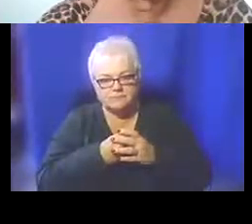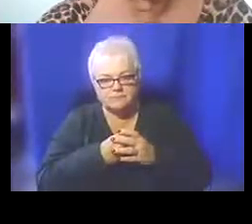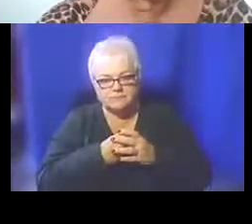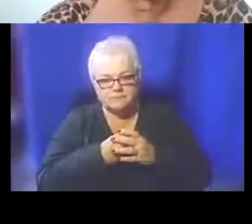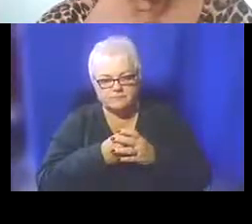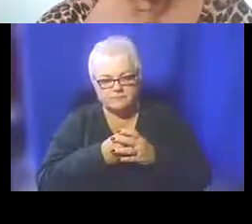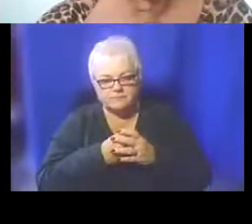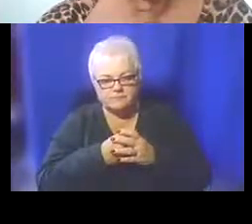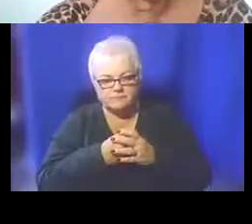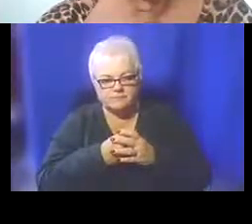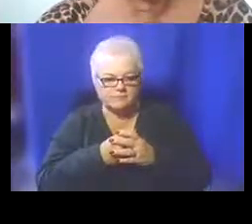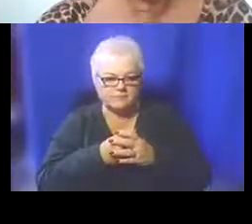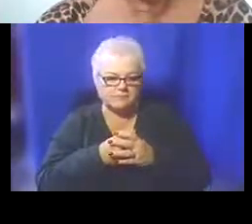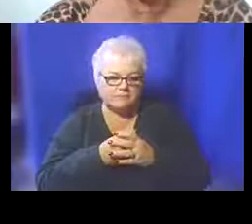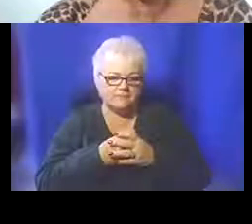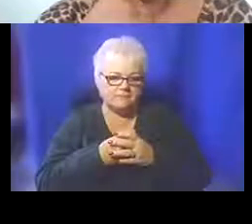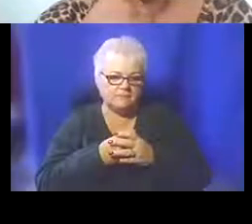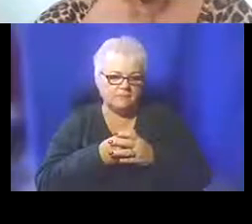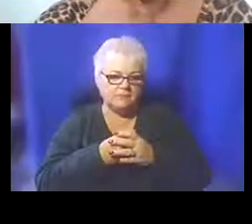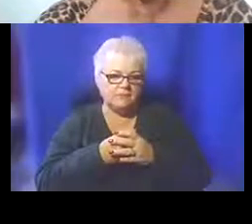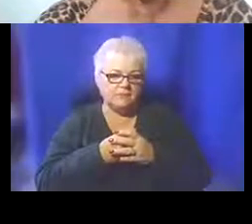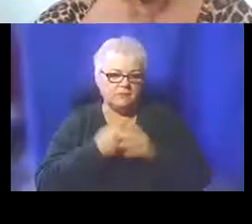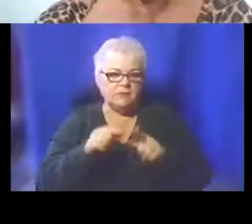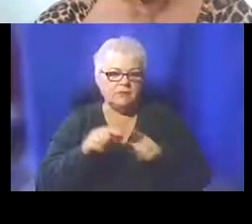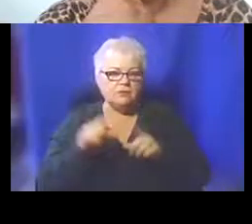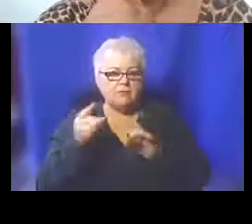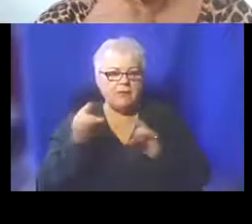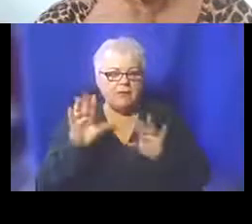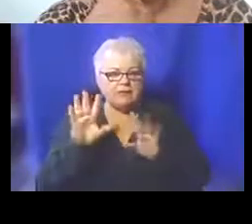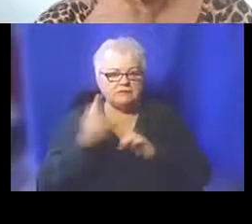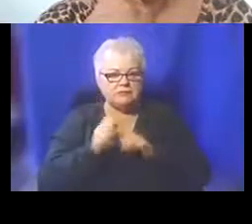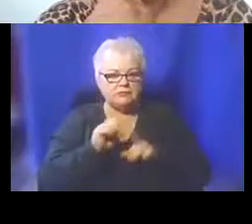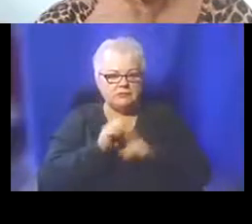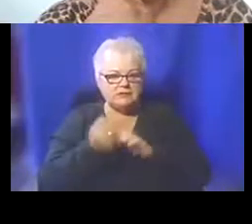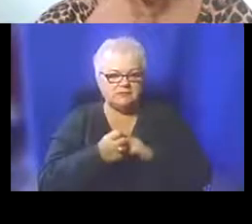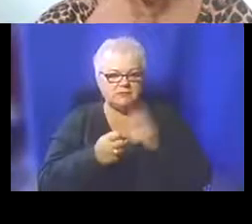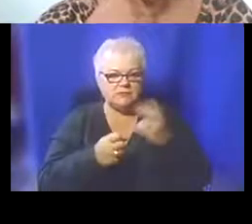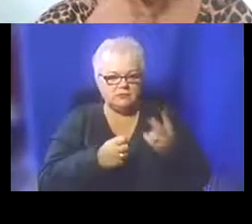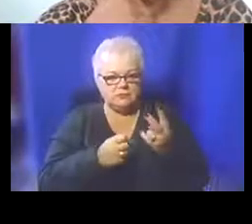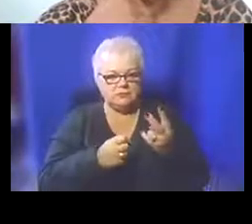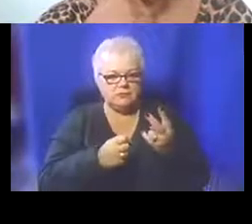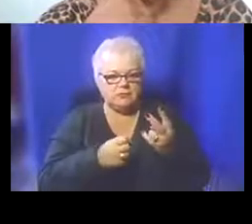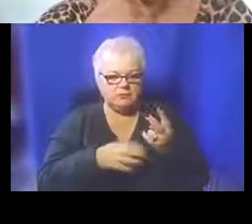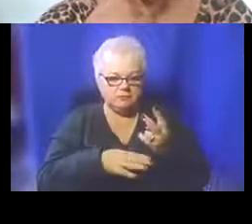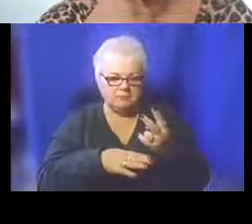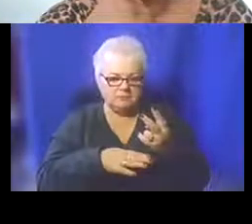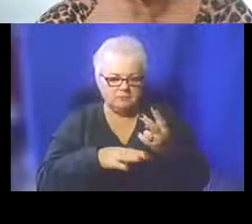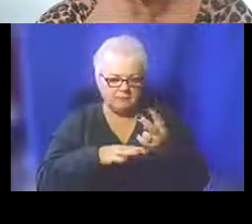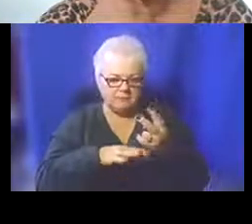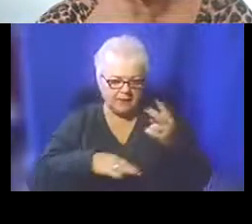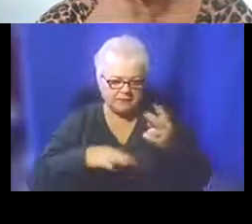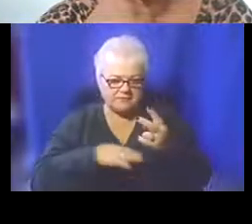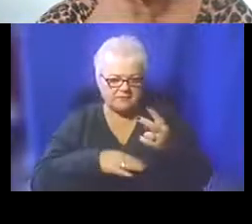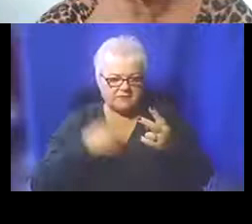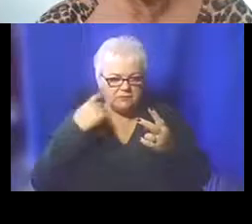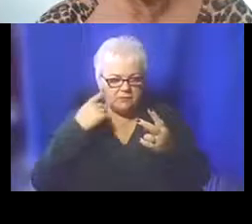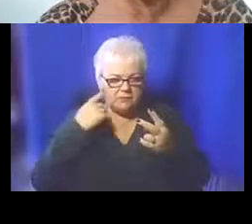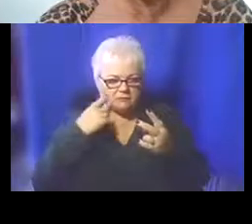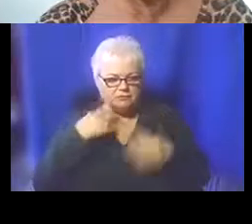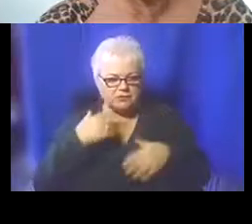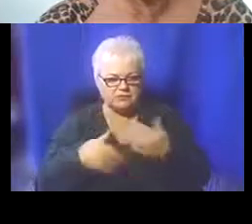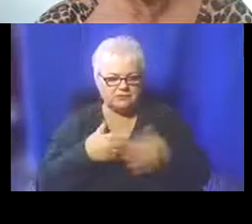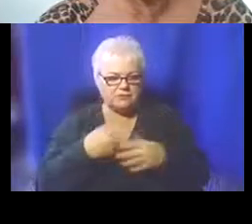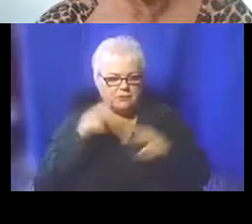So during a traumatic situation, there are two basic neurobiological processes that we're interested in looking at.